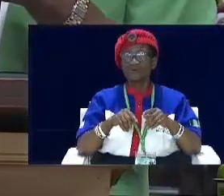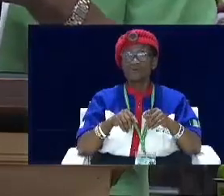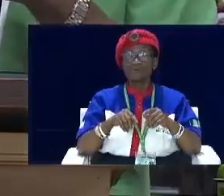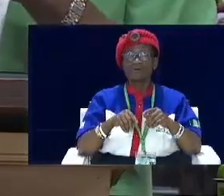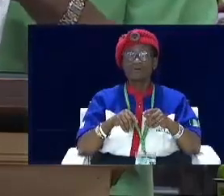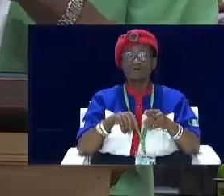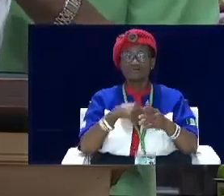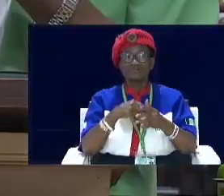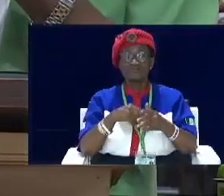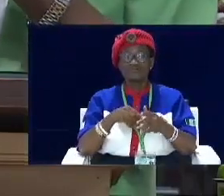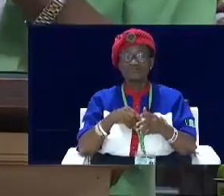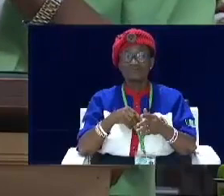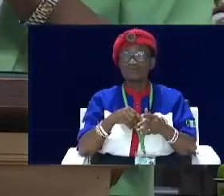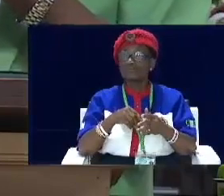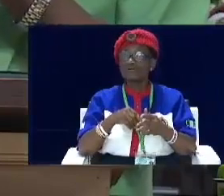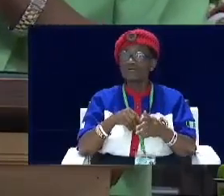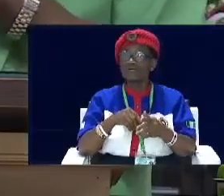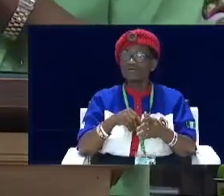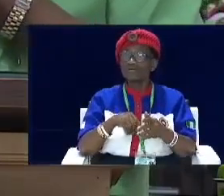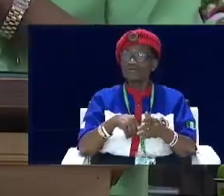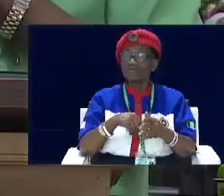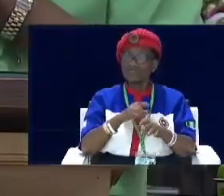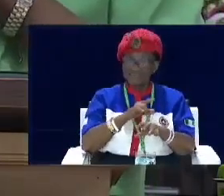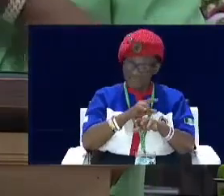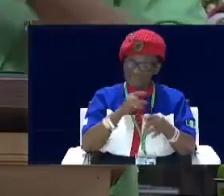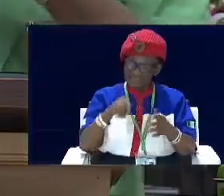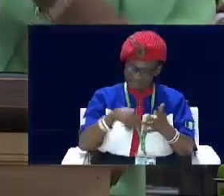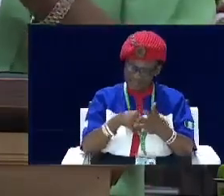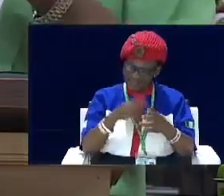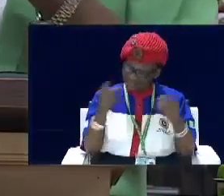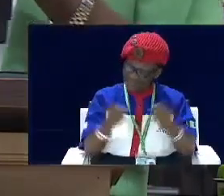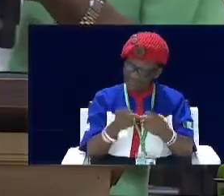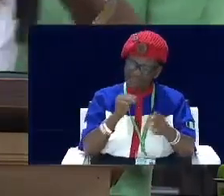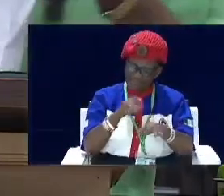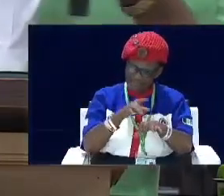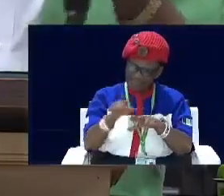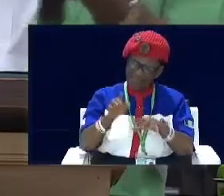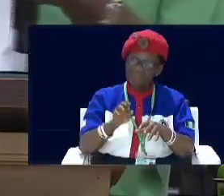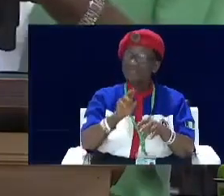for use. Ibẹ̀ náà sì ṣòfò a lè lò. They say, but